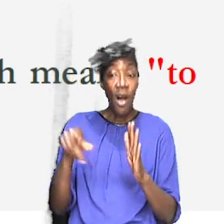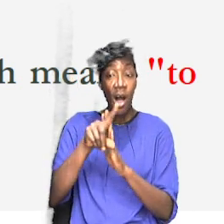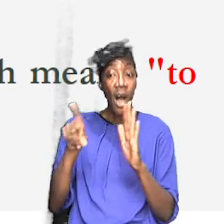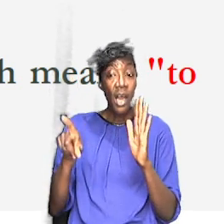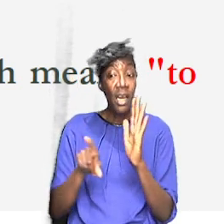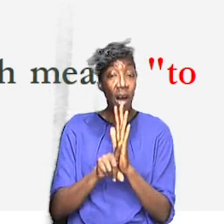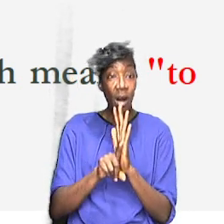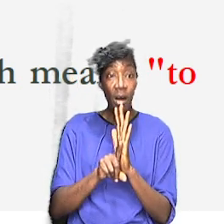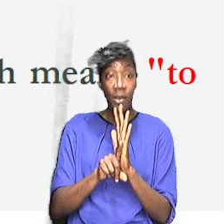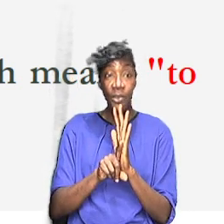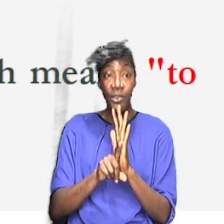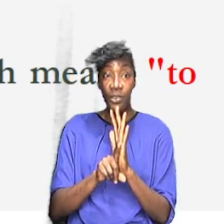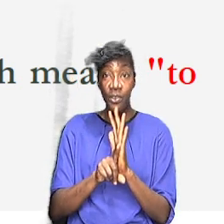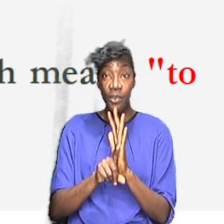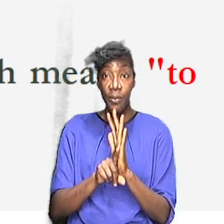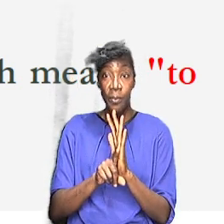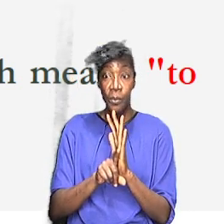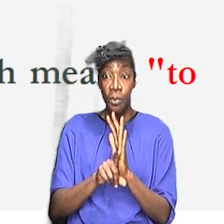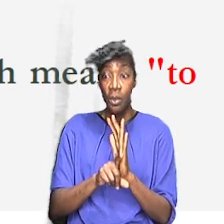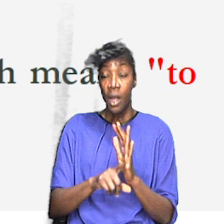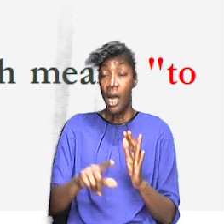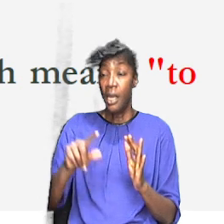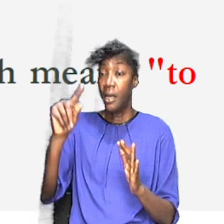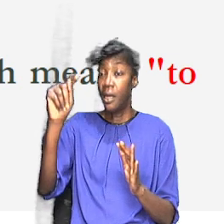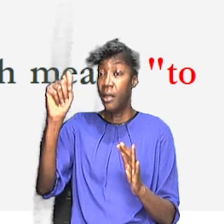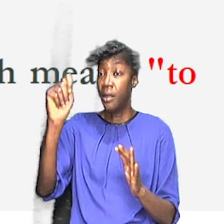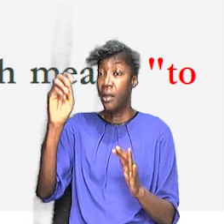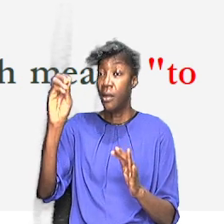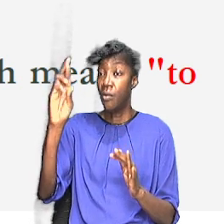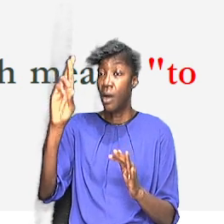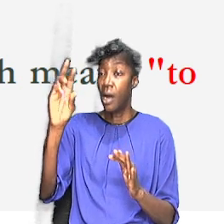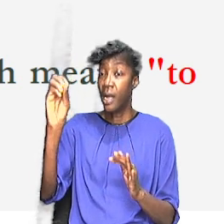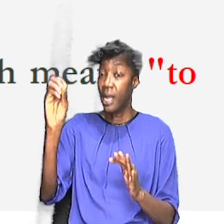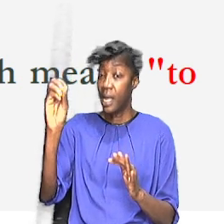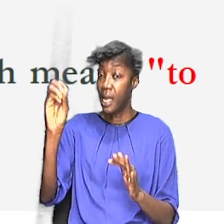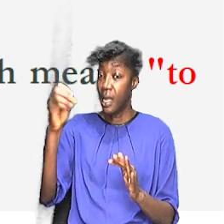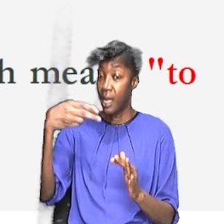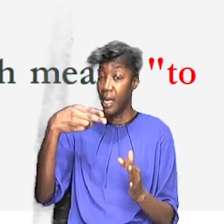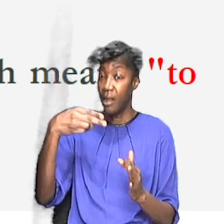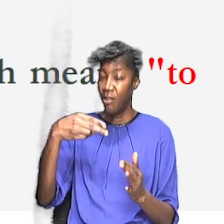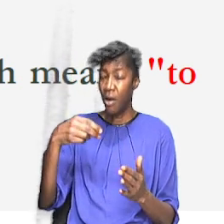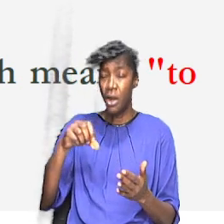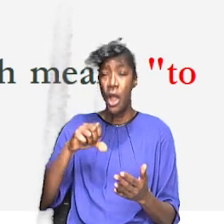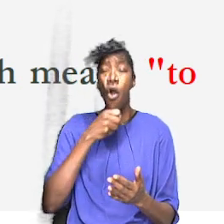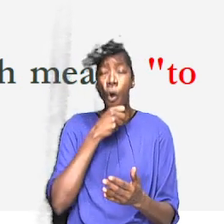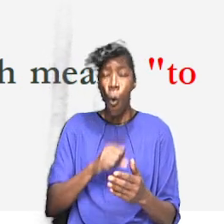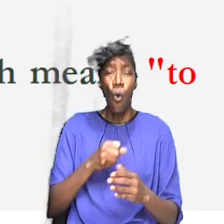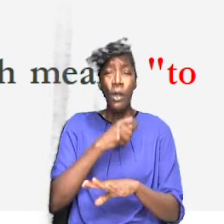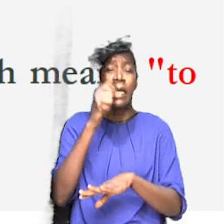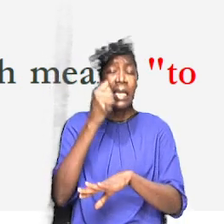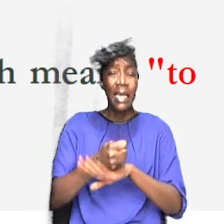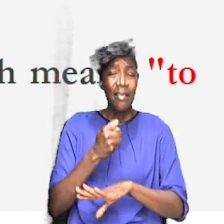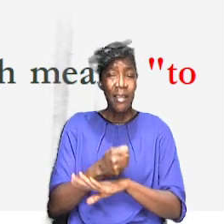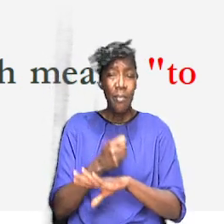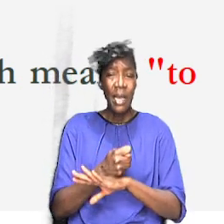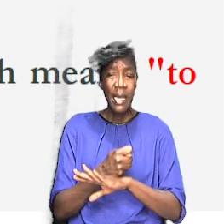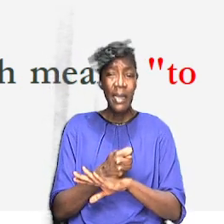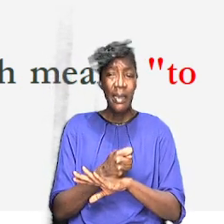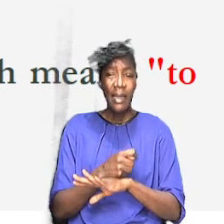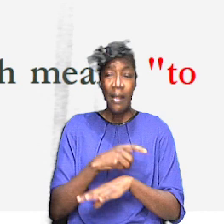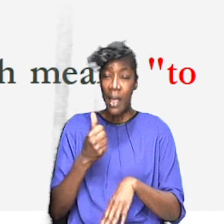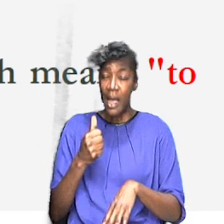Tanakh, which is the Torah, or the Old Testament as we know it, amen, amen, they also had